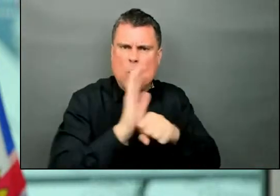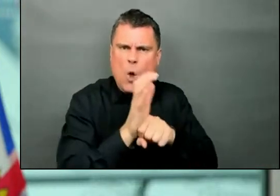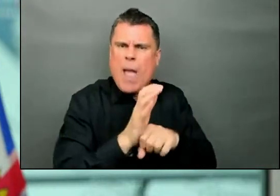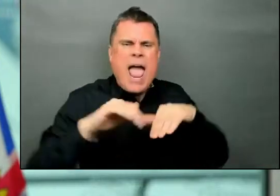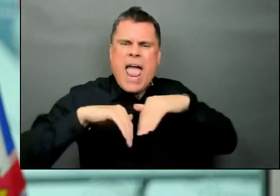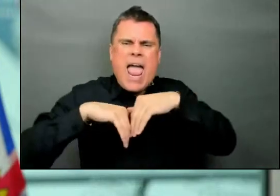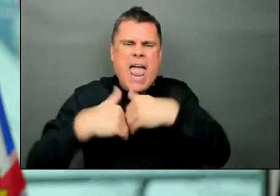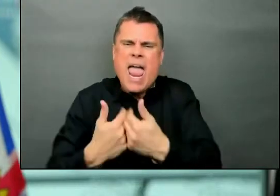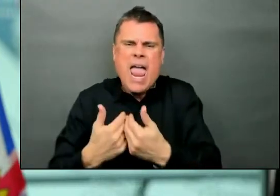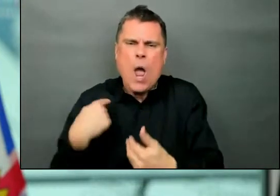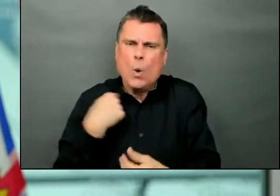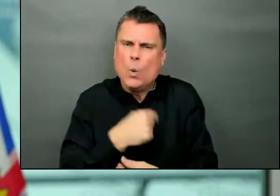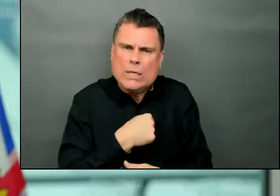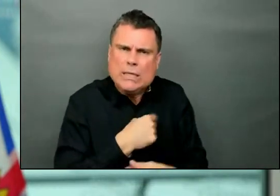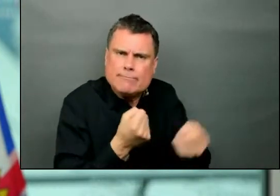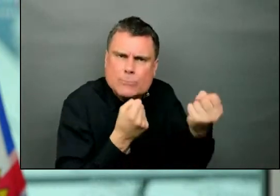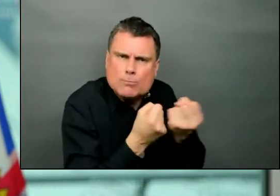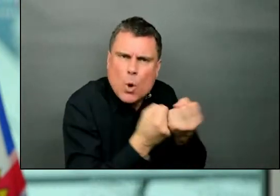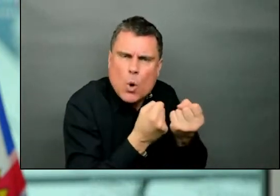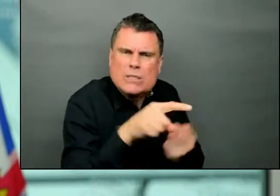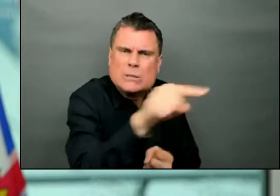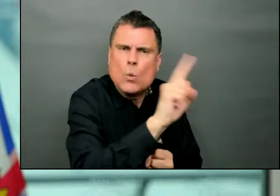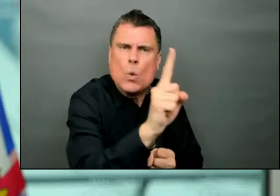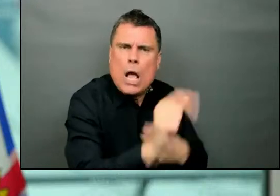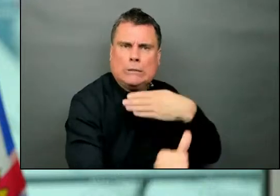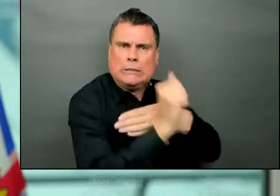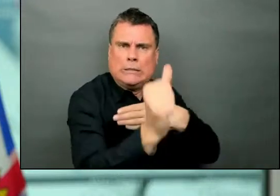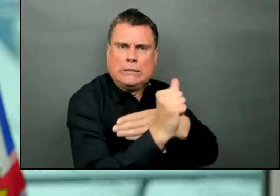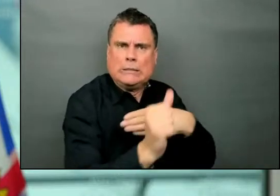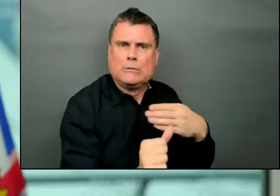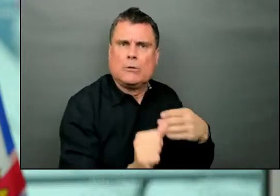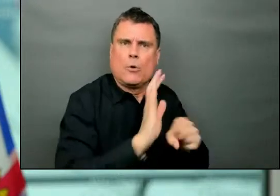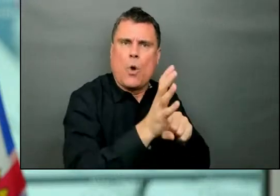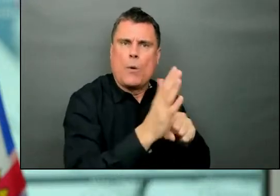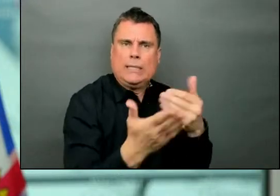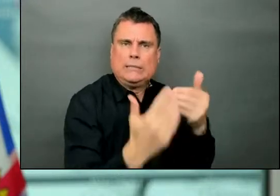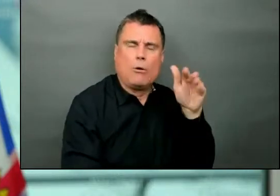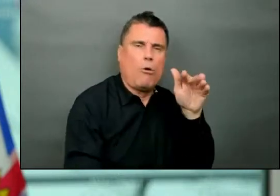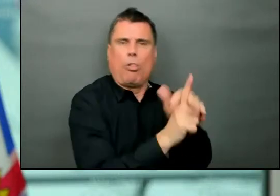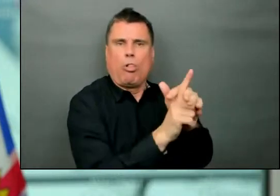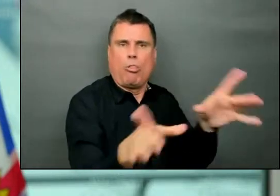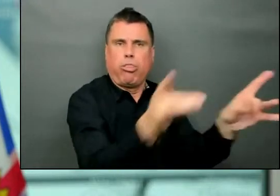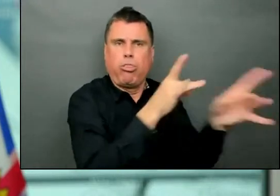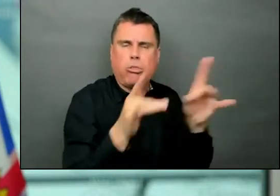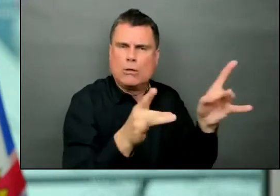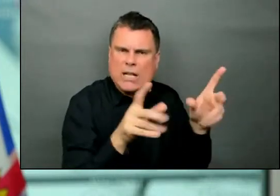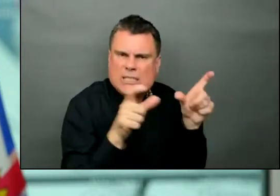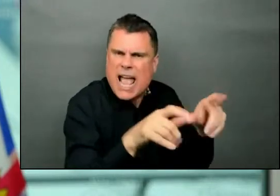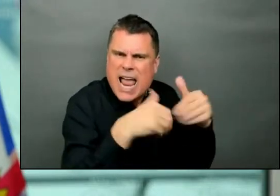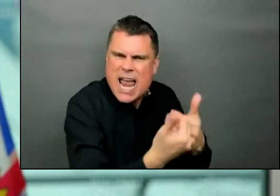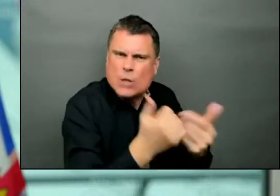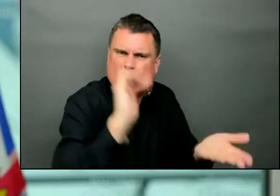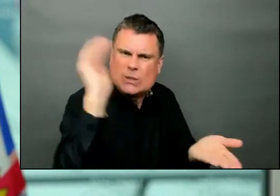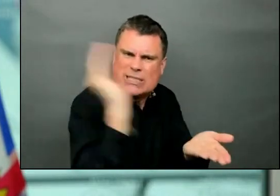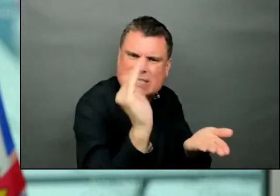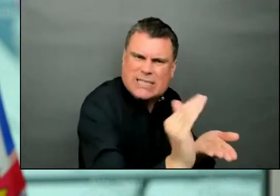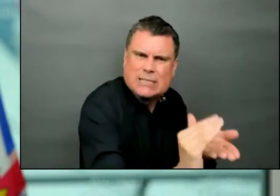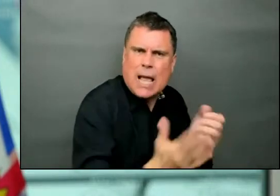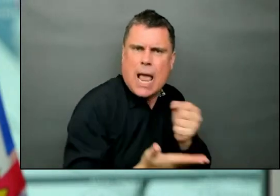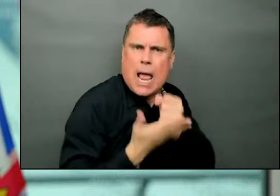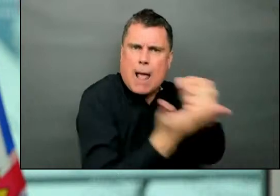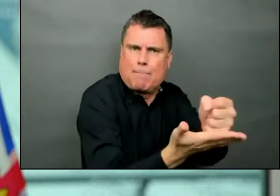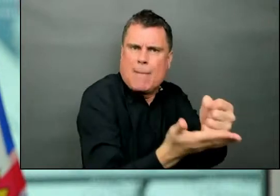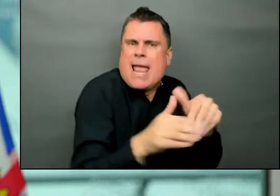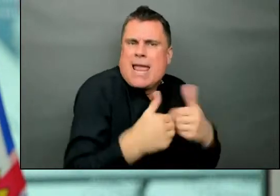be in place and look at if we need to make changes. So they've identified, and we've talked about this a little bit before, that there